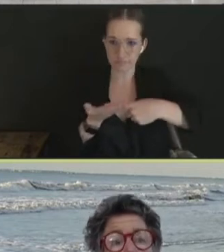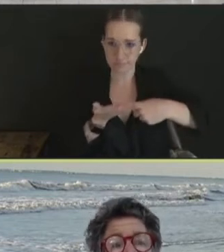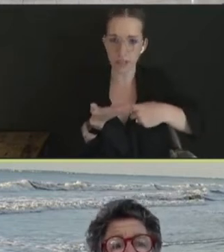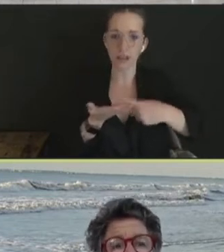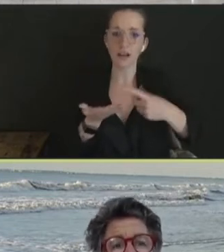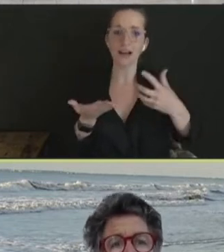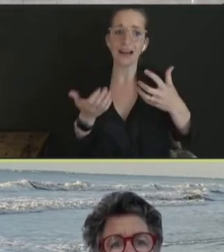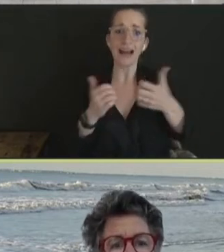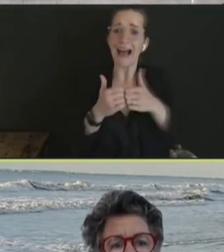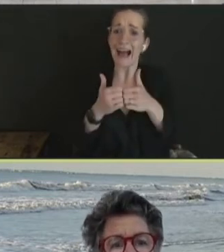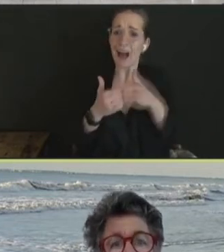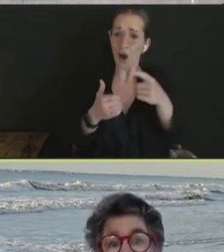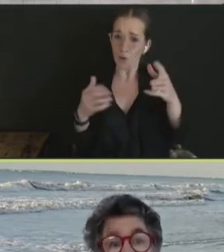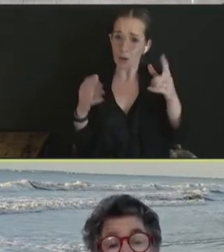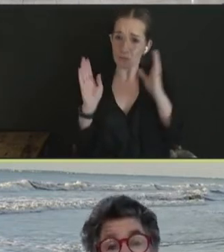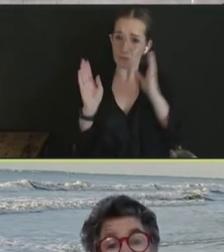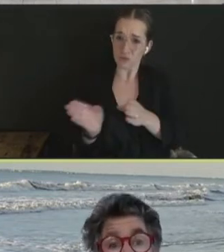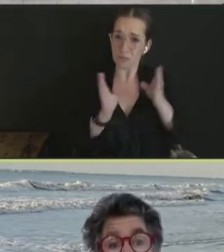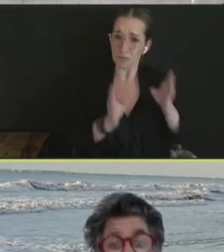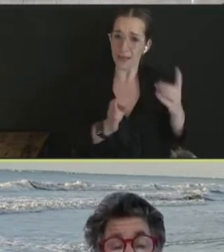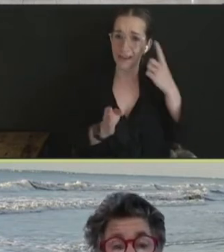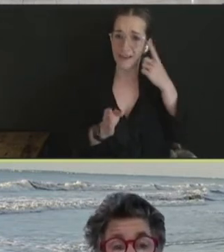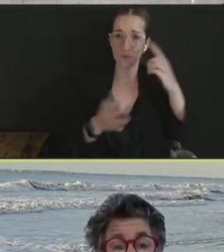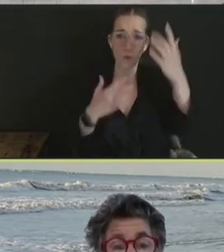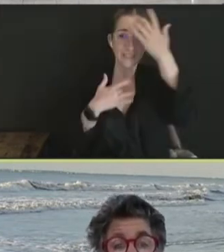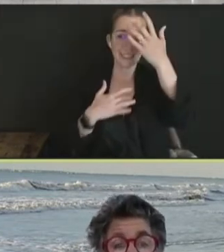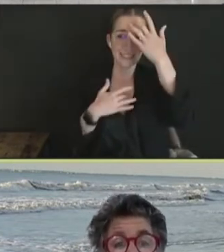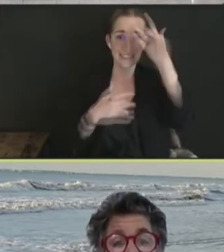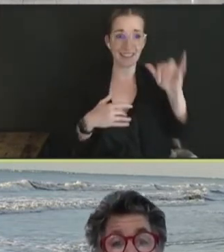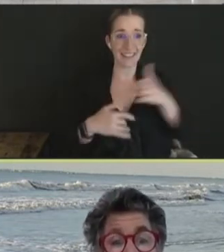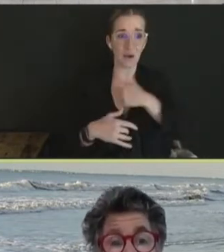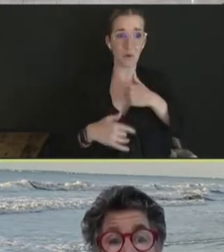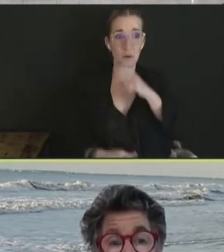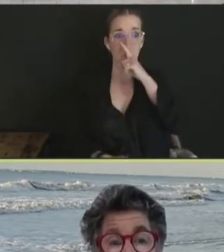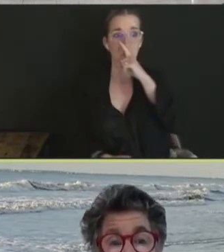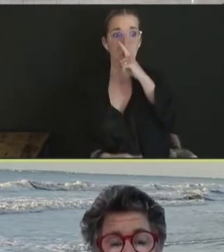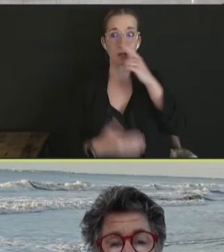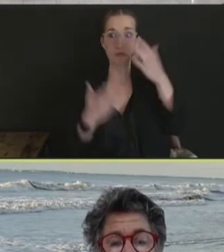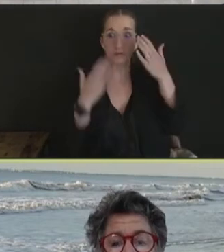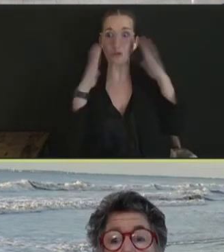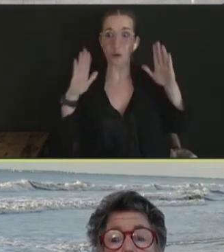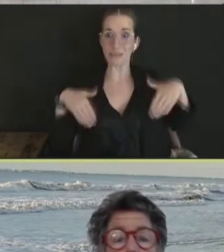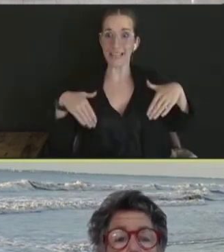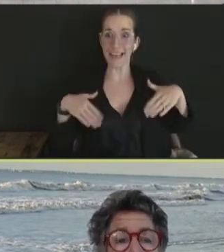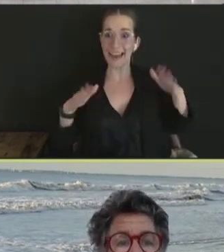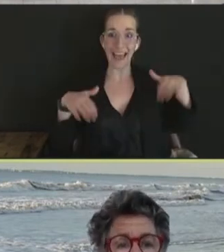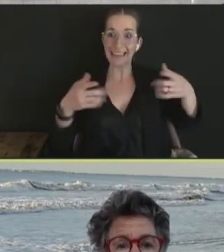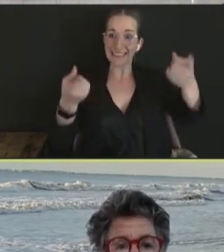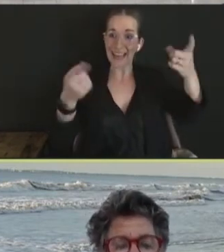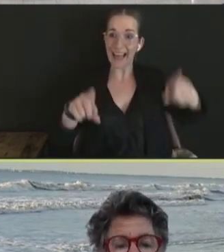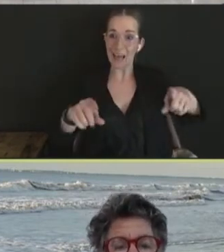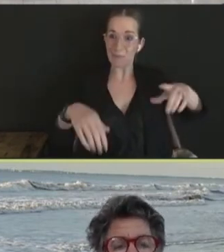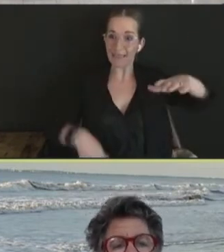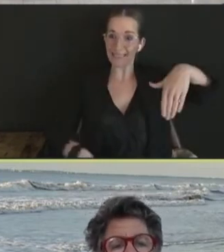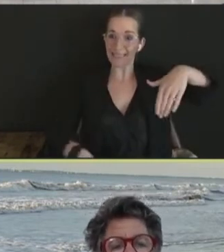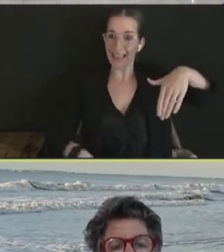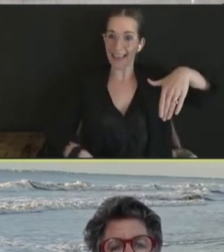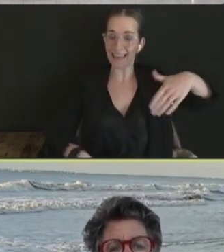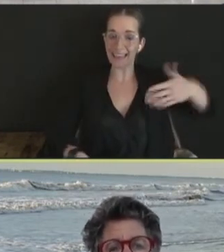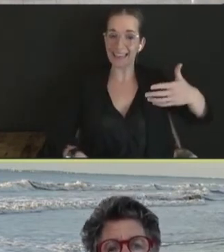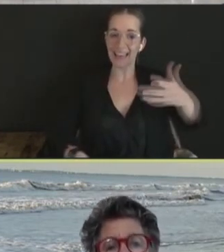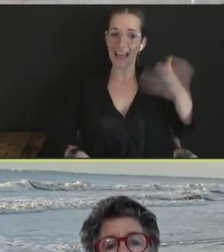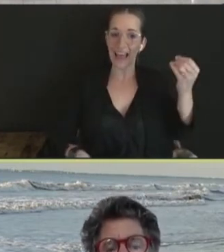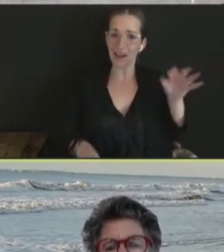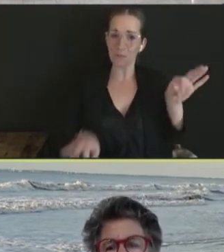on earth do you prepare for a disease that isn't known, that hasn't happened yet, and importantly, for which